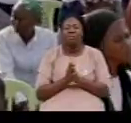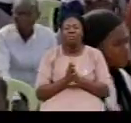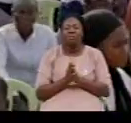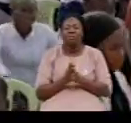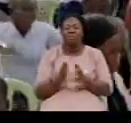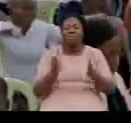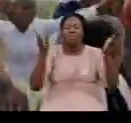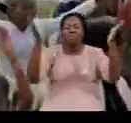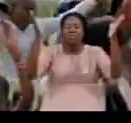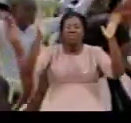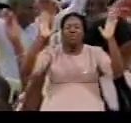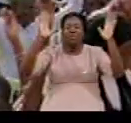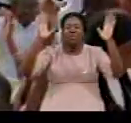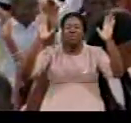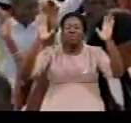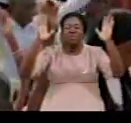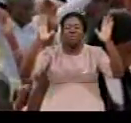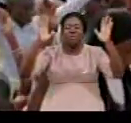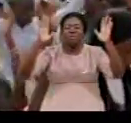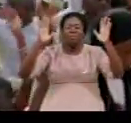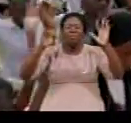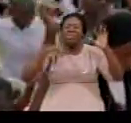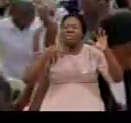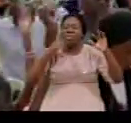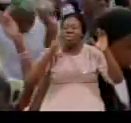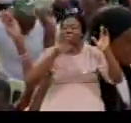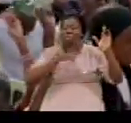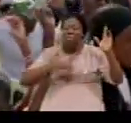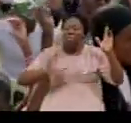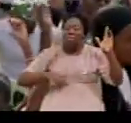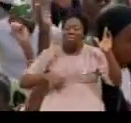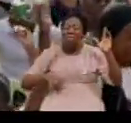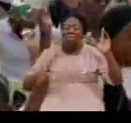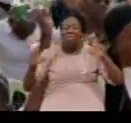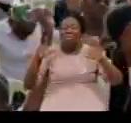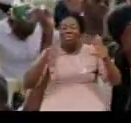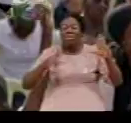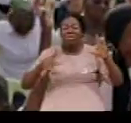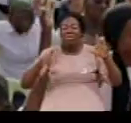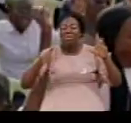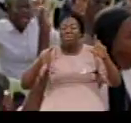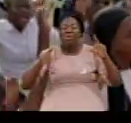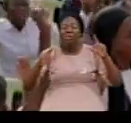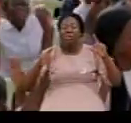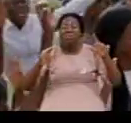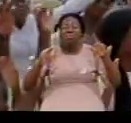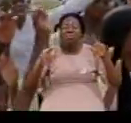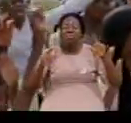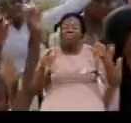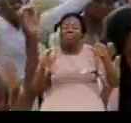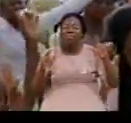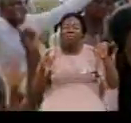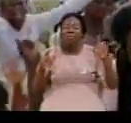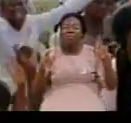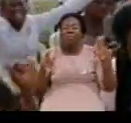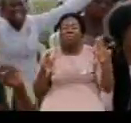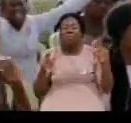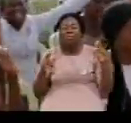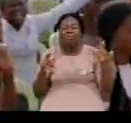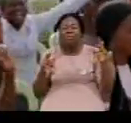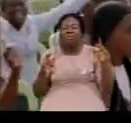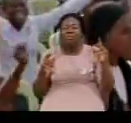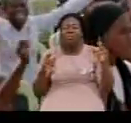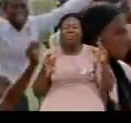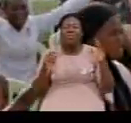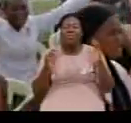hands. Are you with us, the Lord? Oh Lord, I will not go home empty handed. Open your